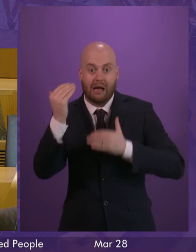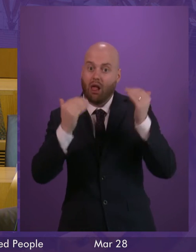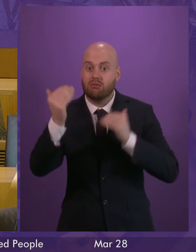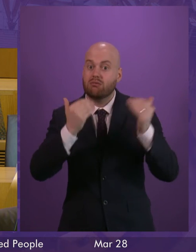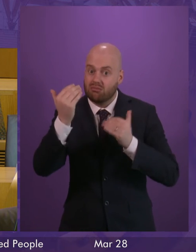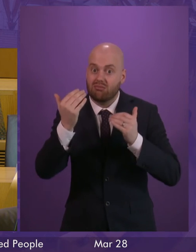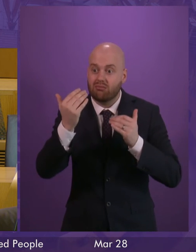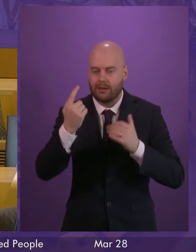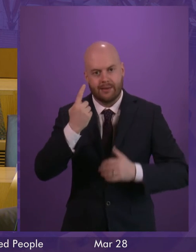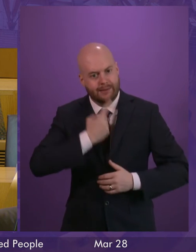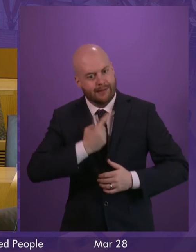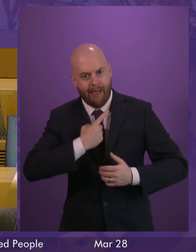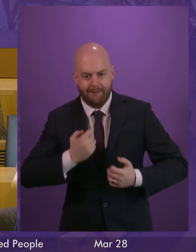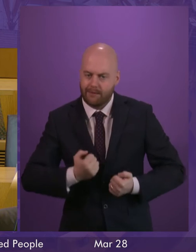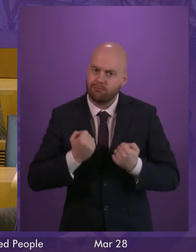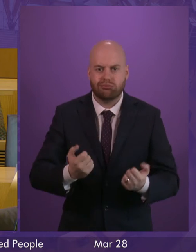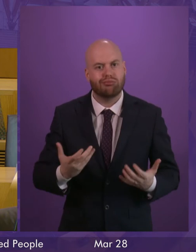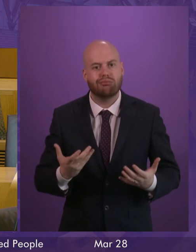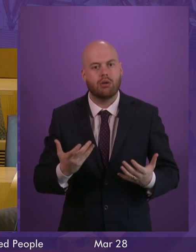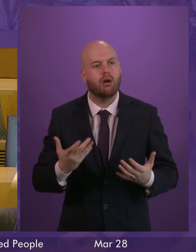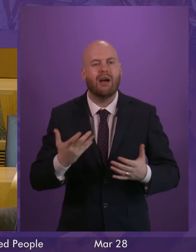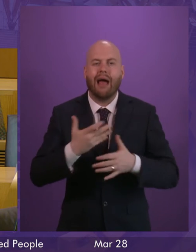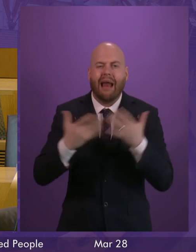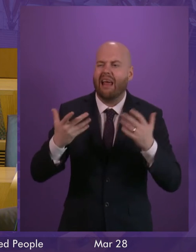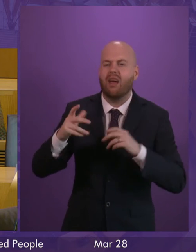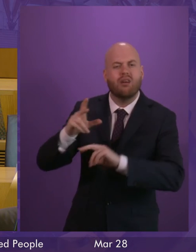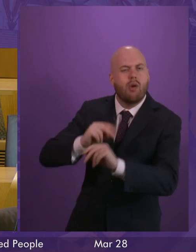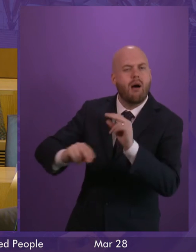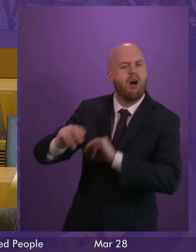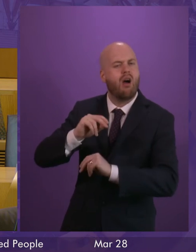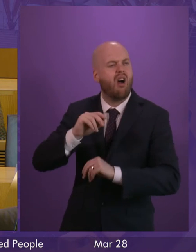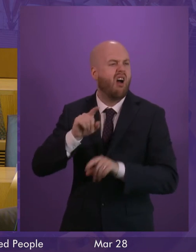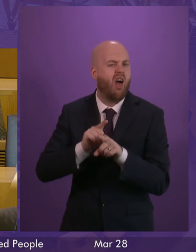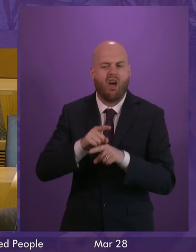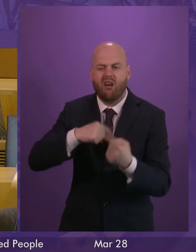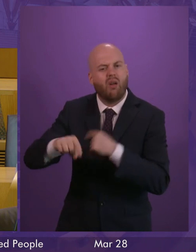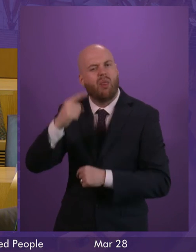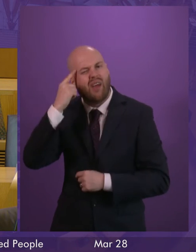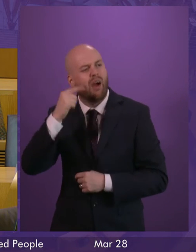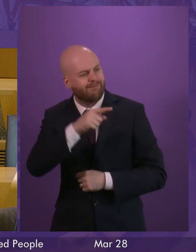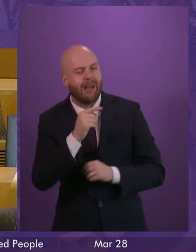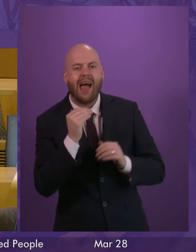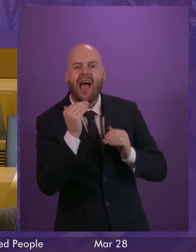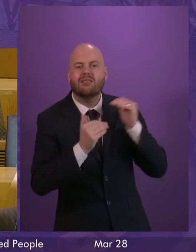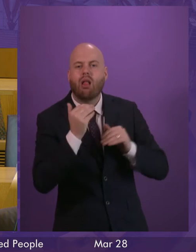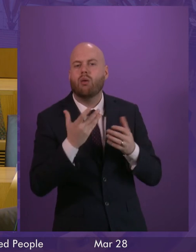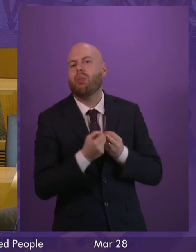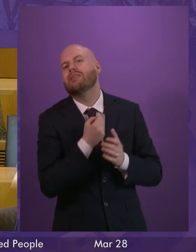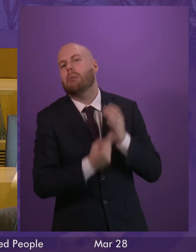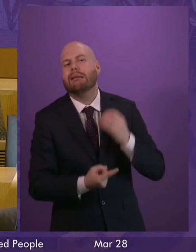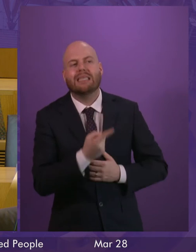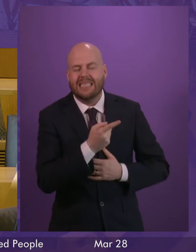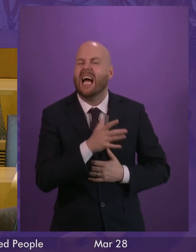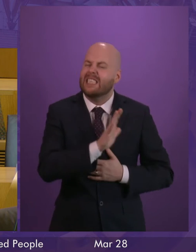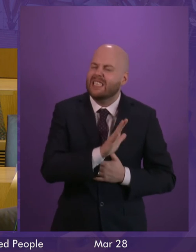and myth-busting the idea that adults with disabilities are adults with disabilities. They have the same